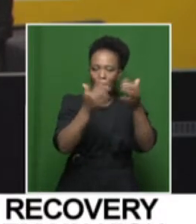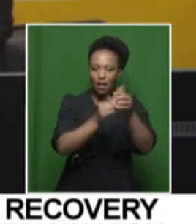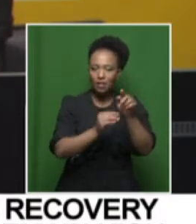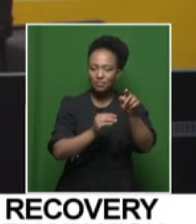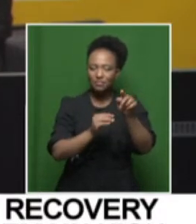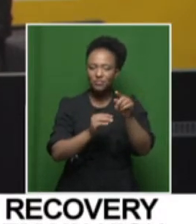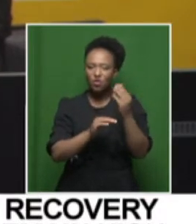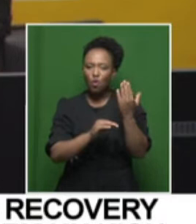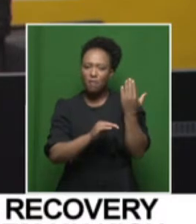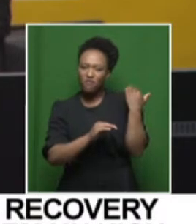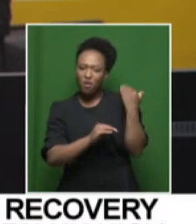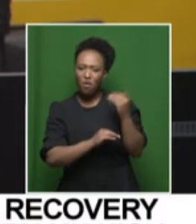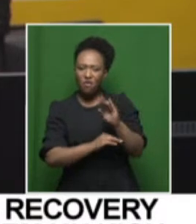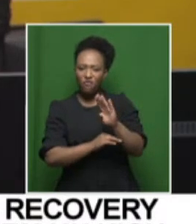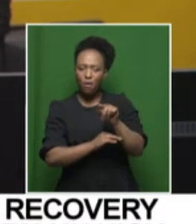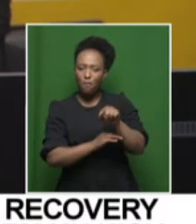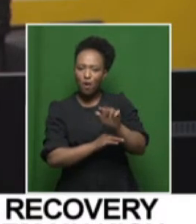than